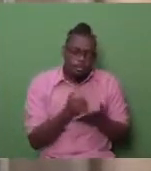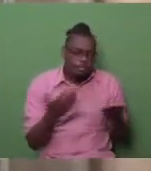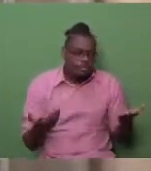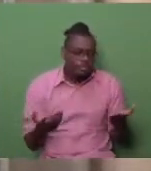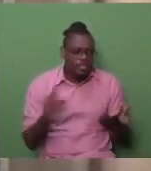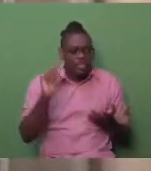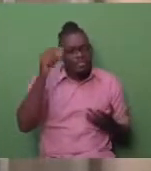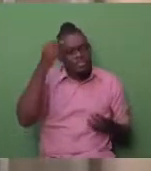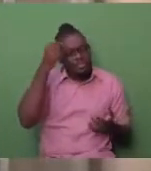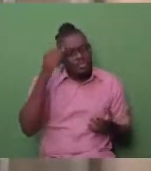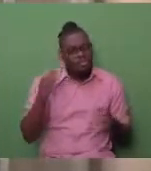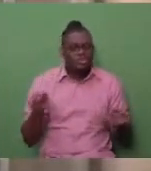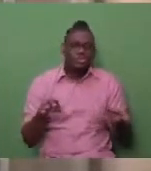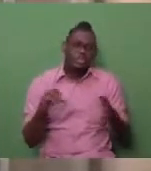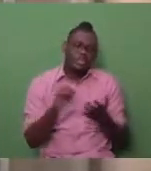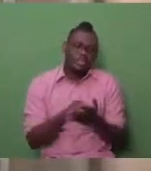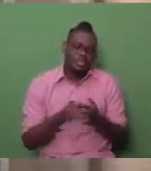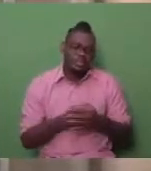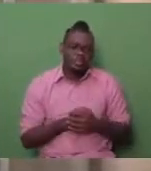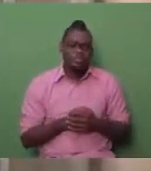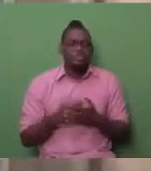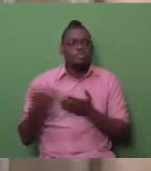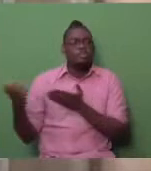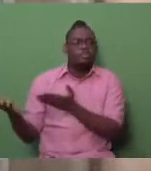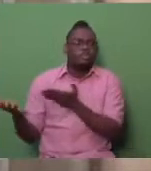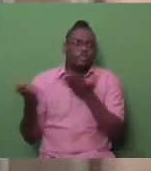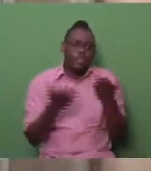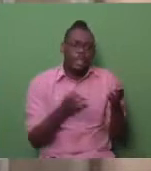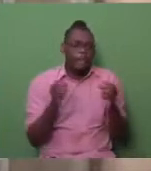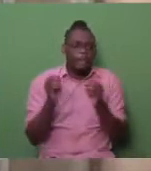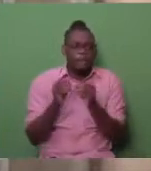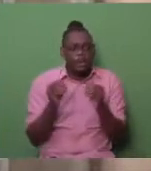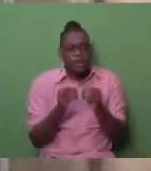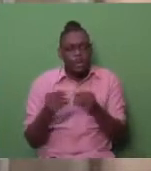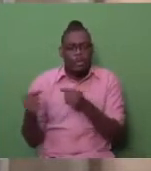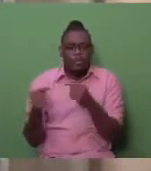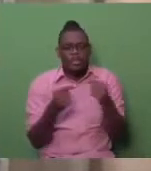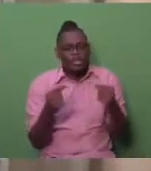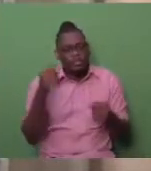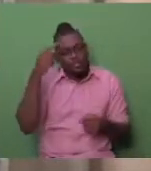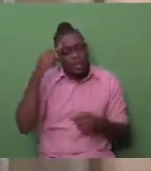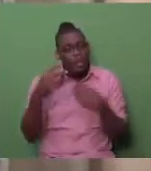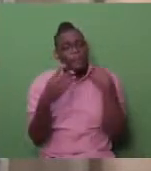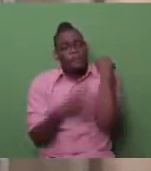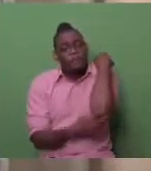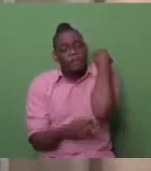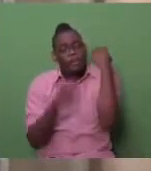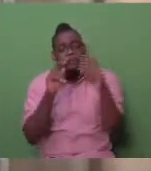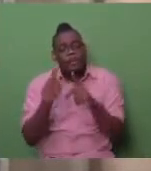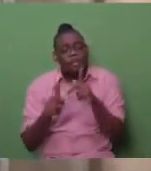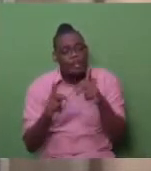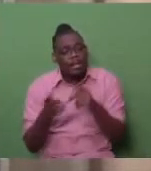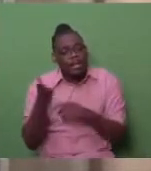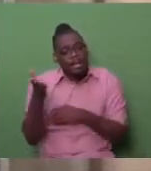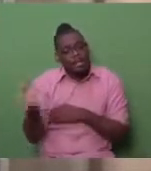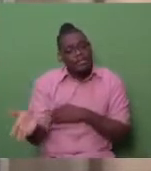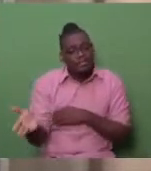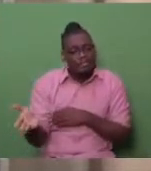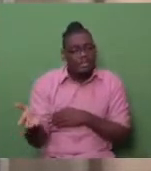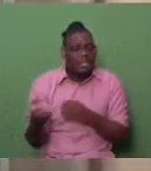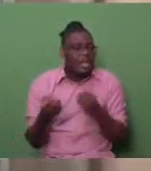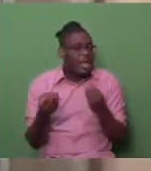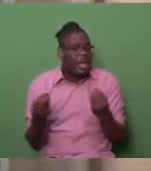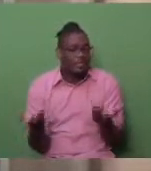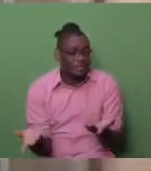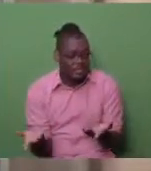hotels or build a zip line? What are your plans? Build a zip line. Where is the zip line? Not built yet.